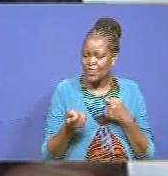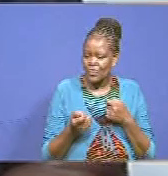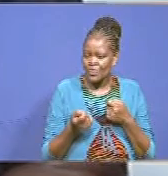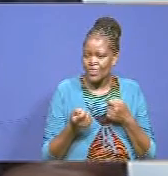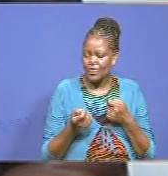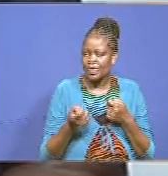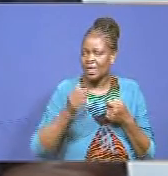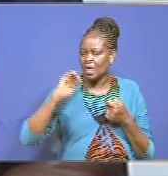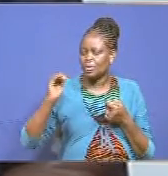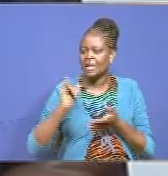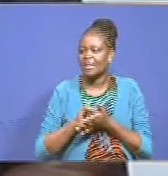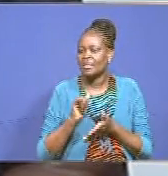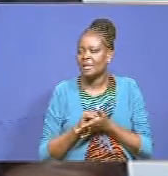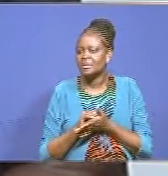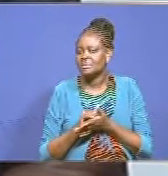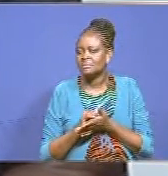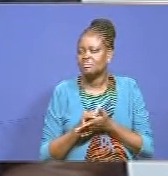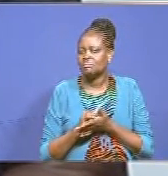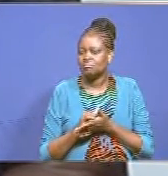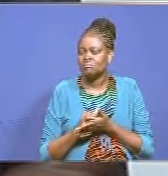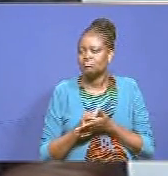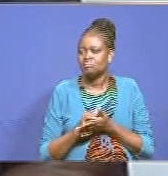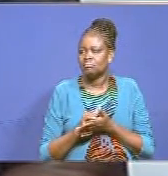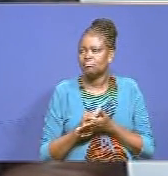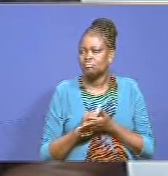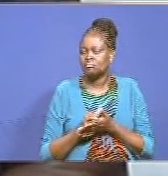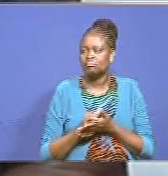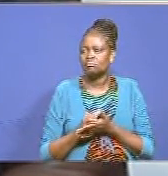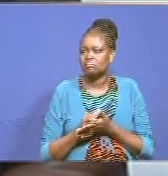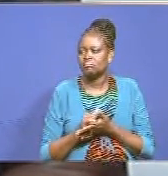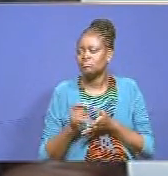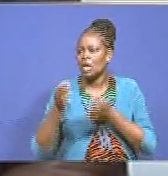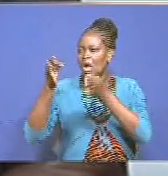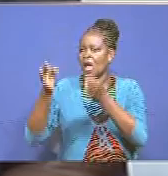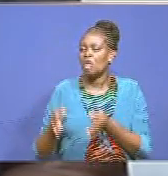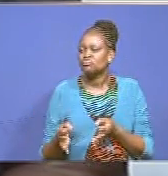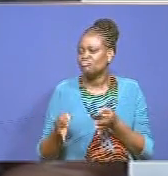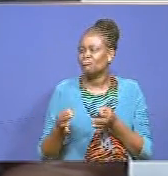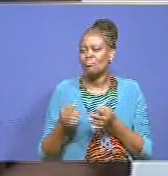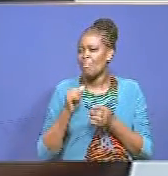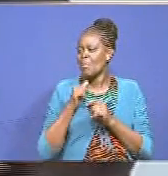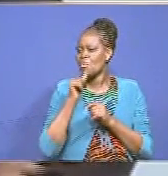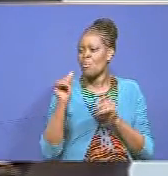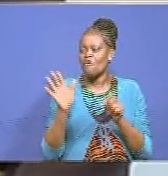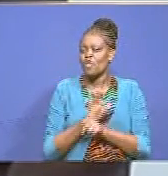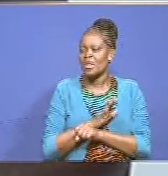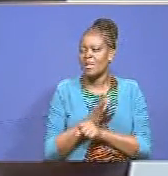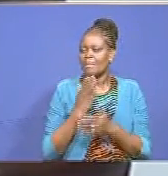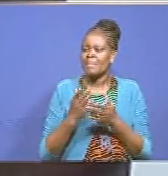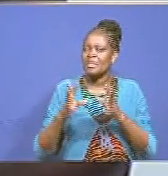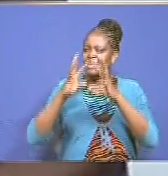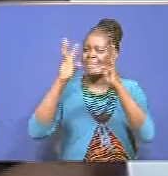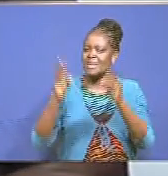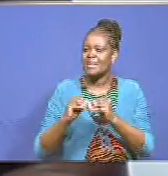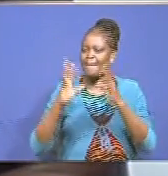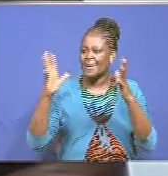there are very few counties that would account, and not fully. Either the budgets are bloated and